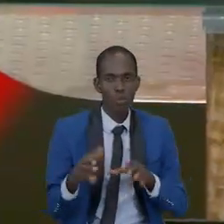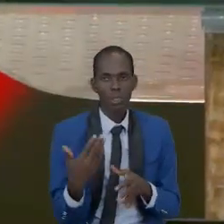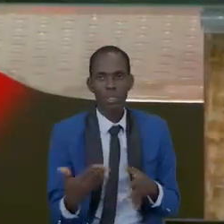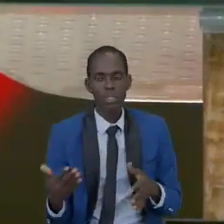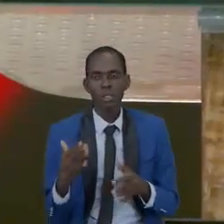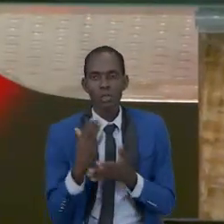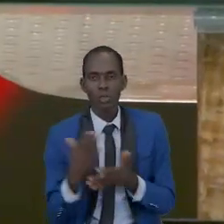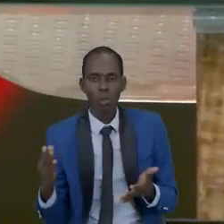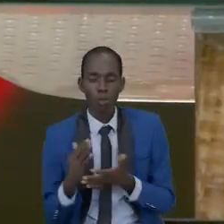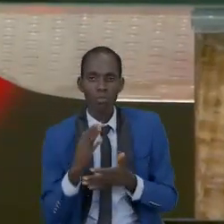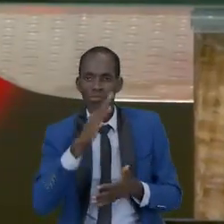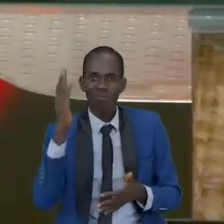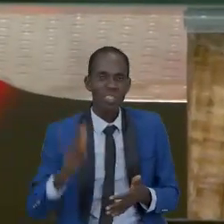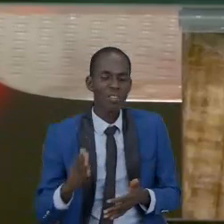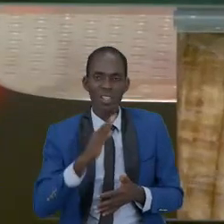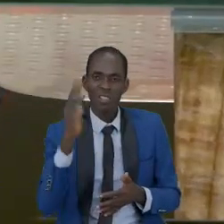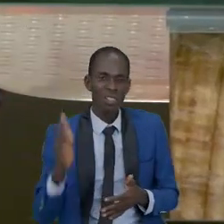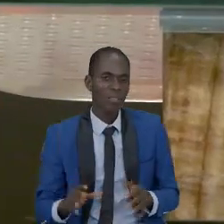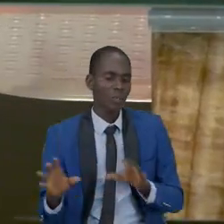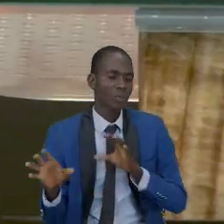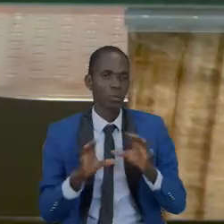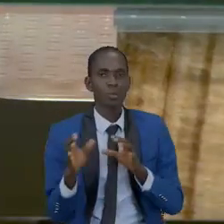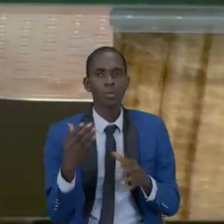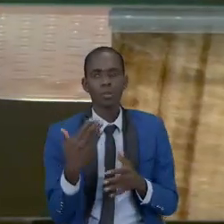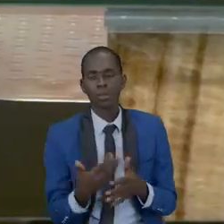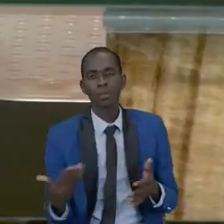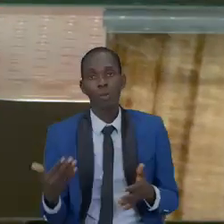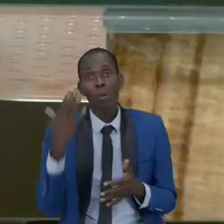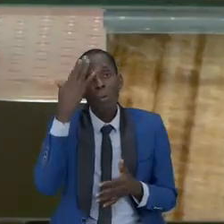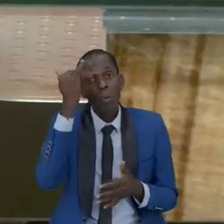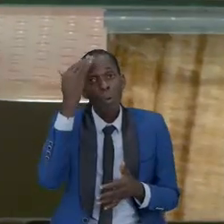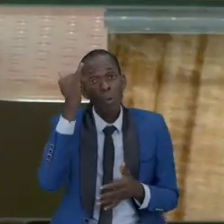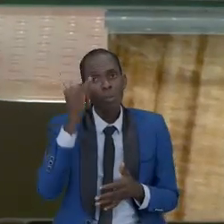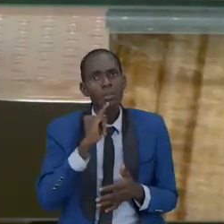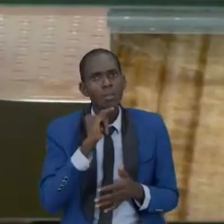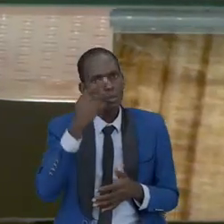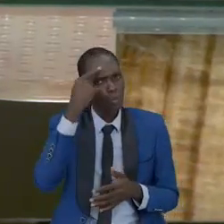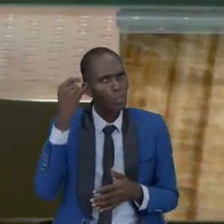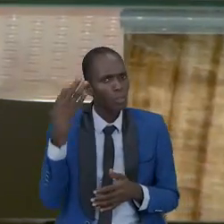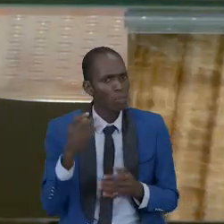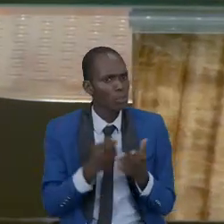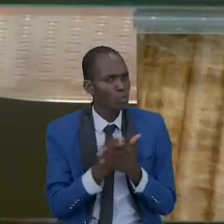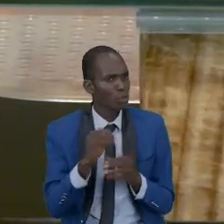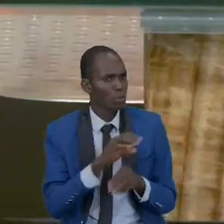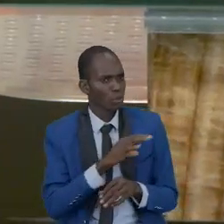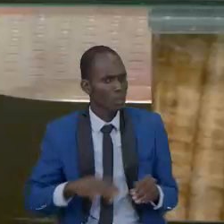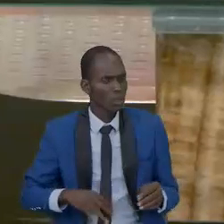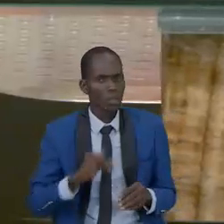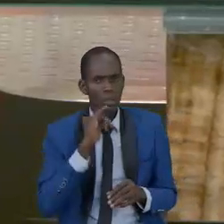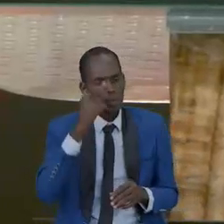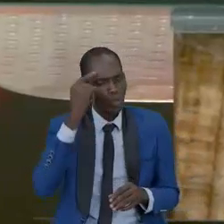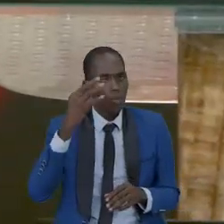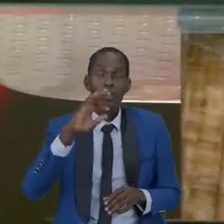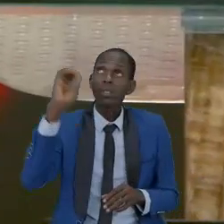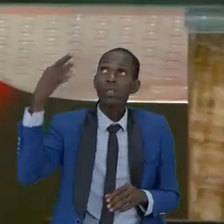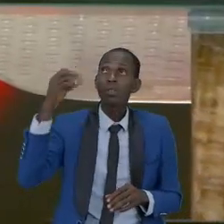never, never, I can never do that. Why? Is that because of the truth in Christ? Because of the grace of